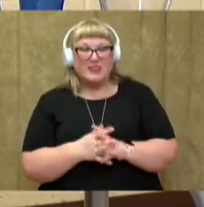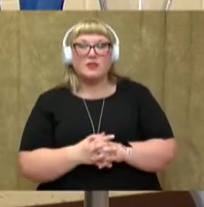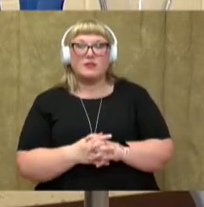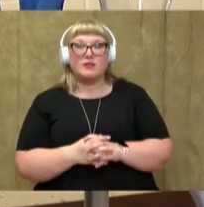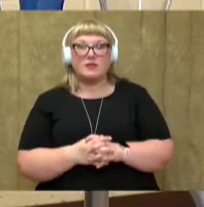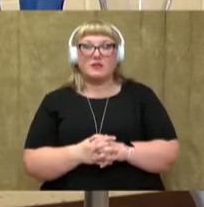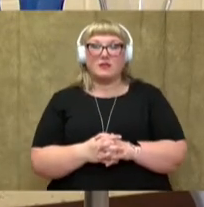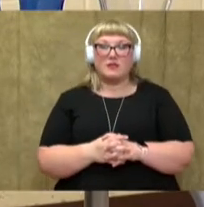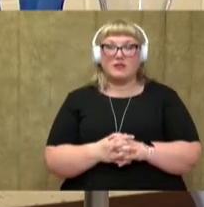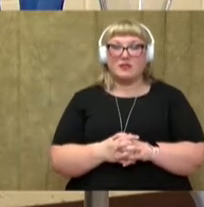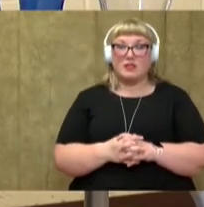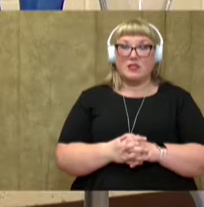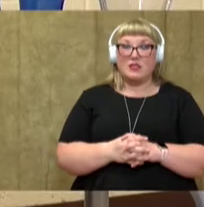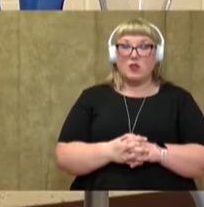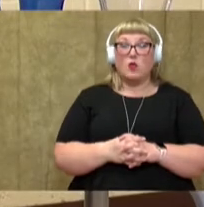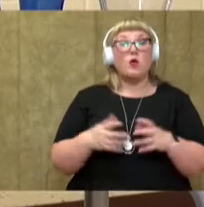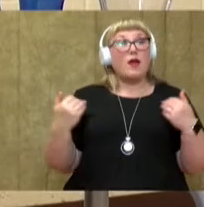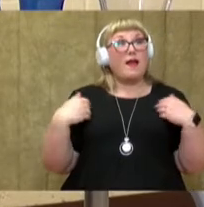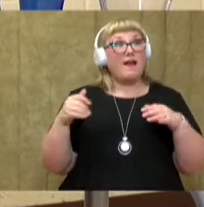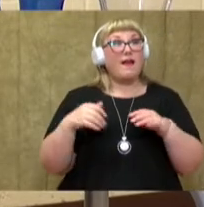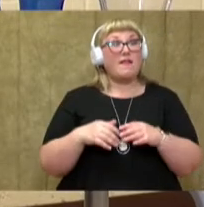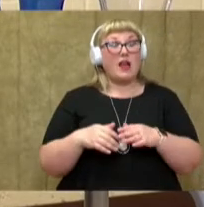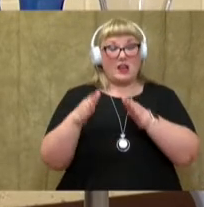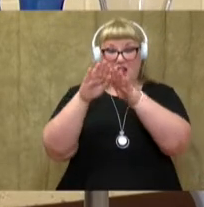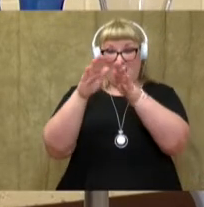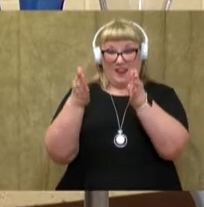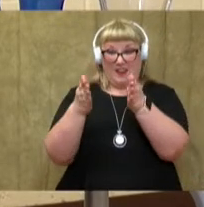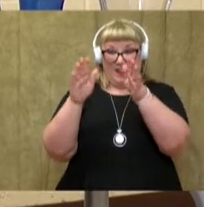Since we're having a vase,